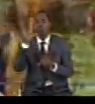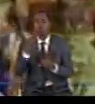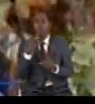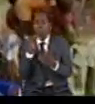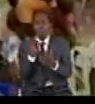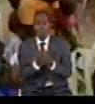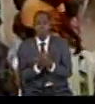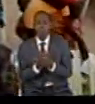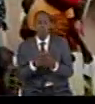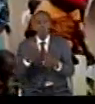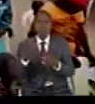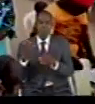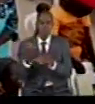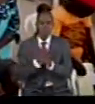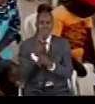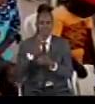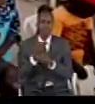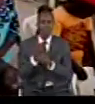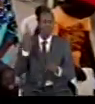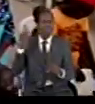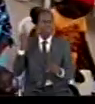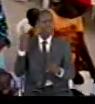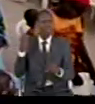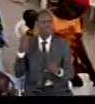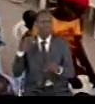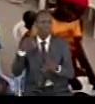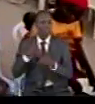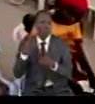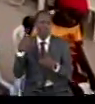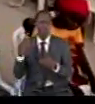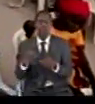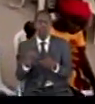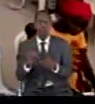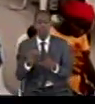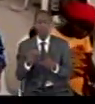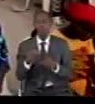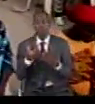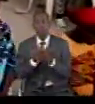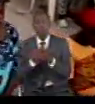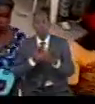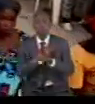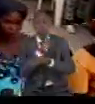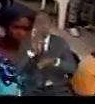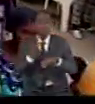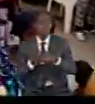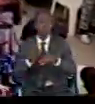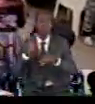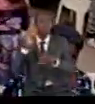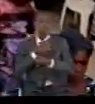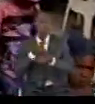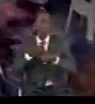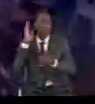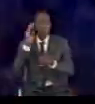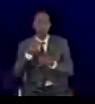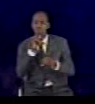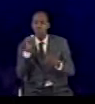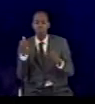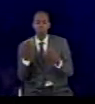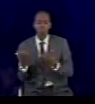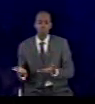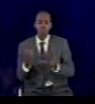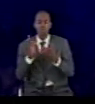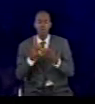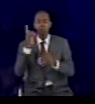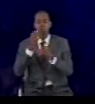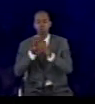plowshares and their spares into pruning hooks nations shall not lift up sword against nation anymore you can pray that